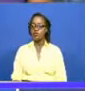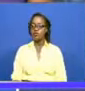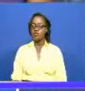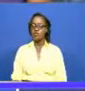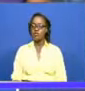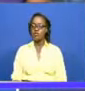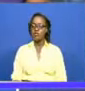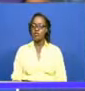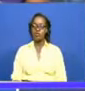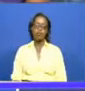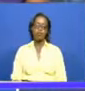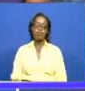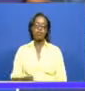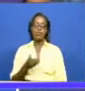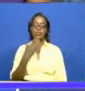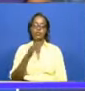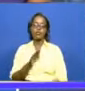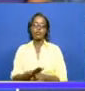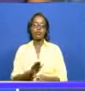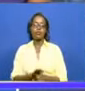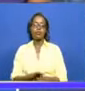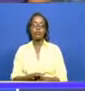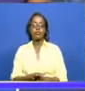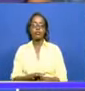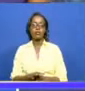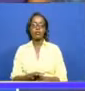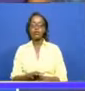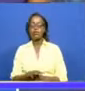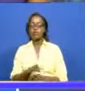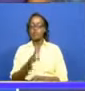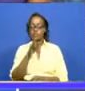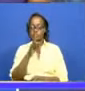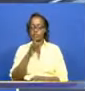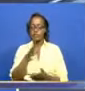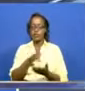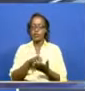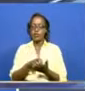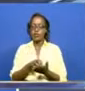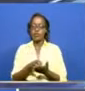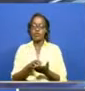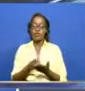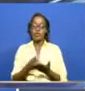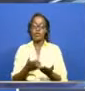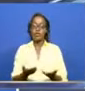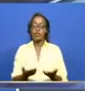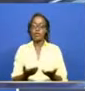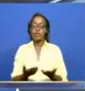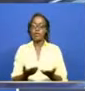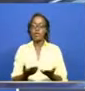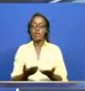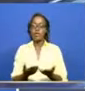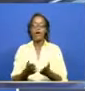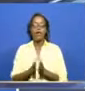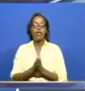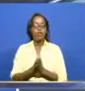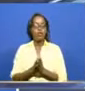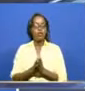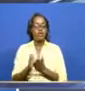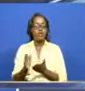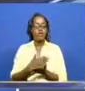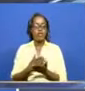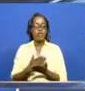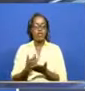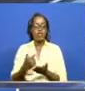For that update, indeed, it's a calm situation down in Kisii County, and he will be keeping tabs on any developments